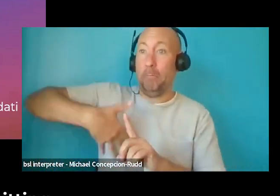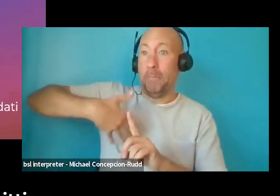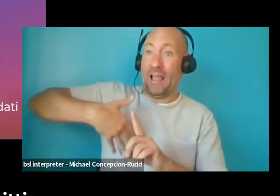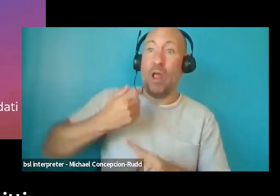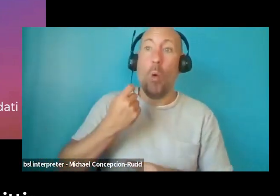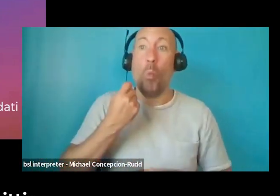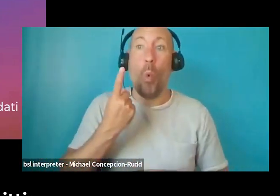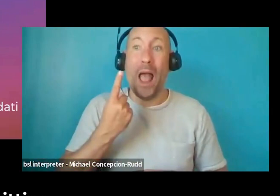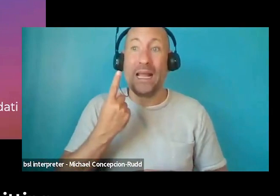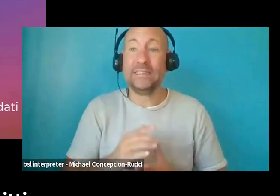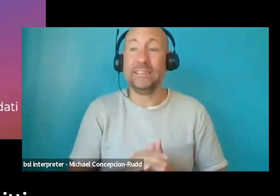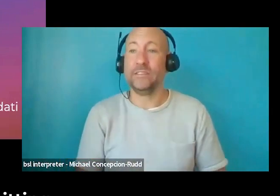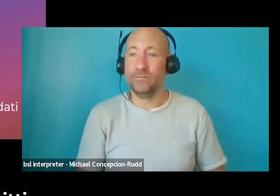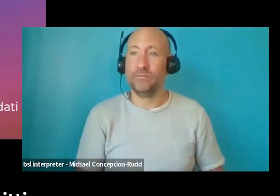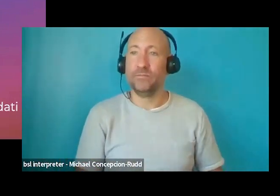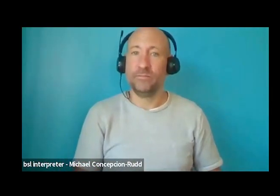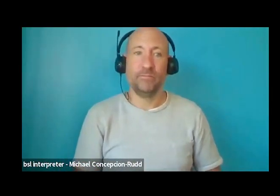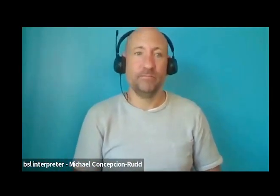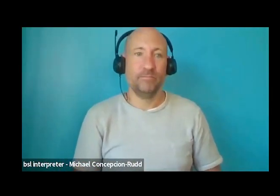background.